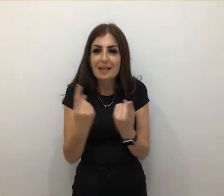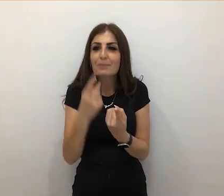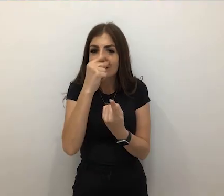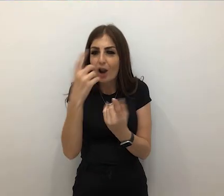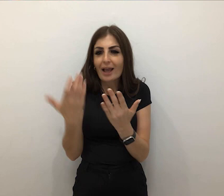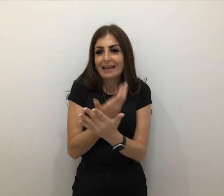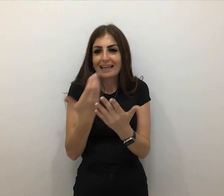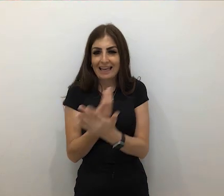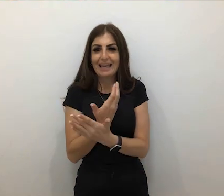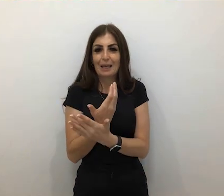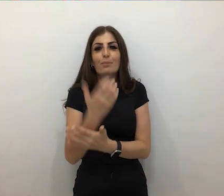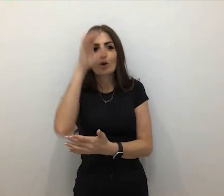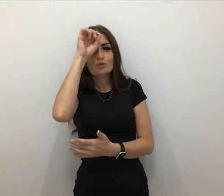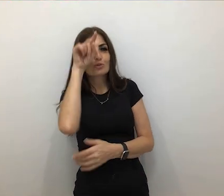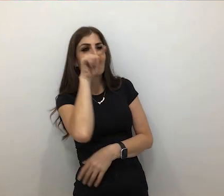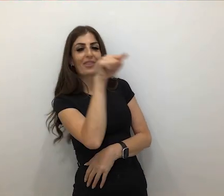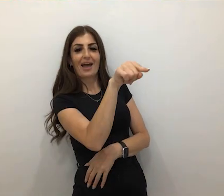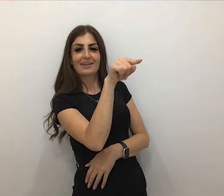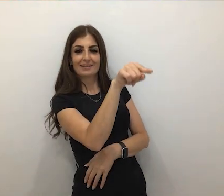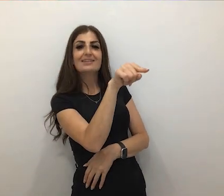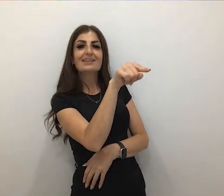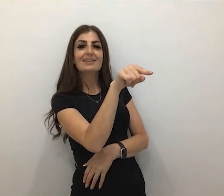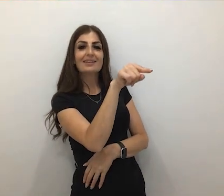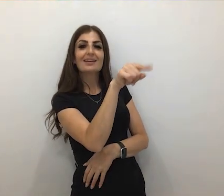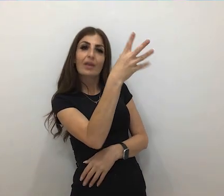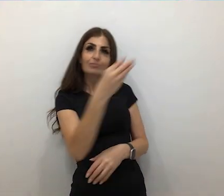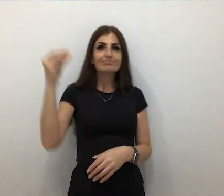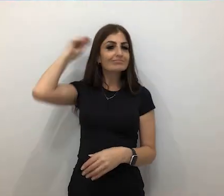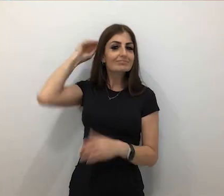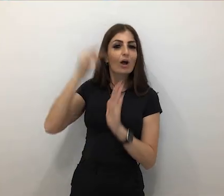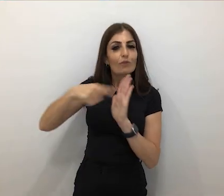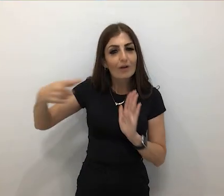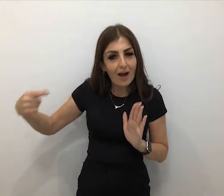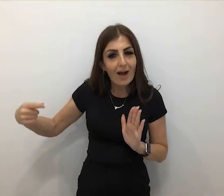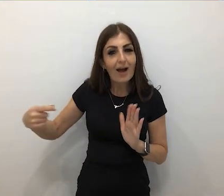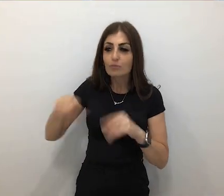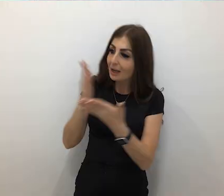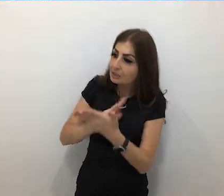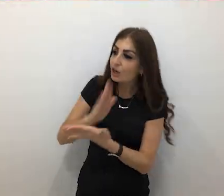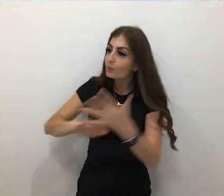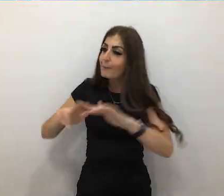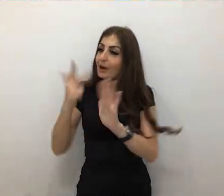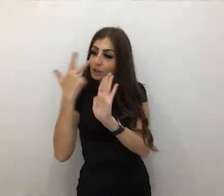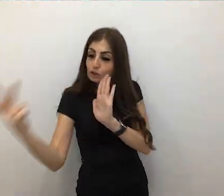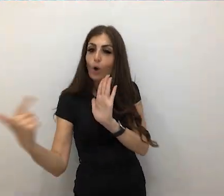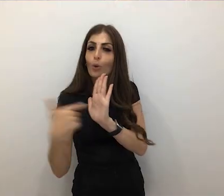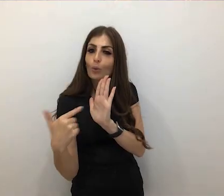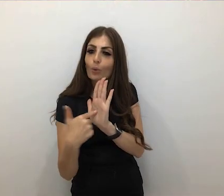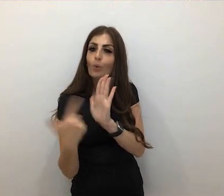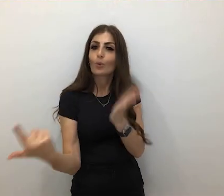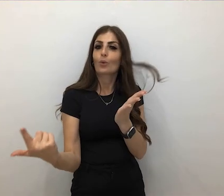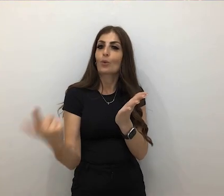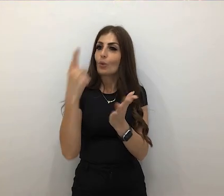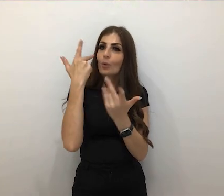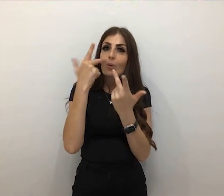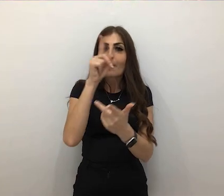capture a moment in time at that event and then take it home with me forever? And I could even share it with my parents, I could share it with my girlfriend overseas and